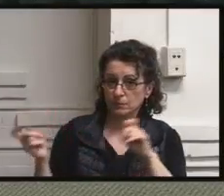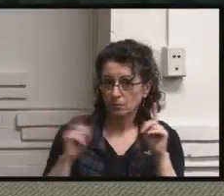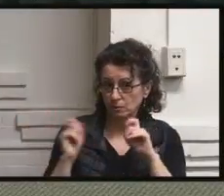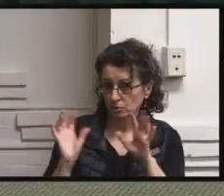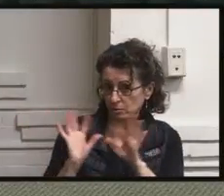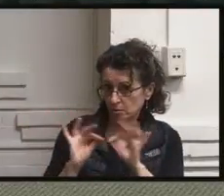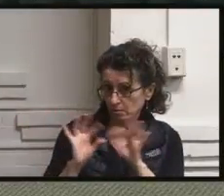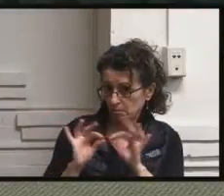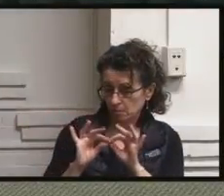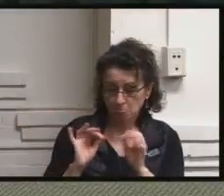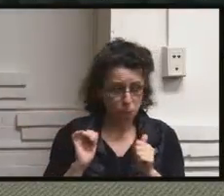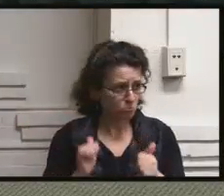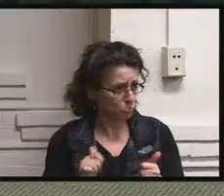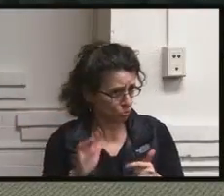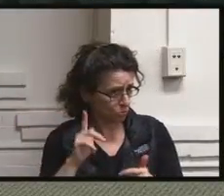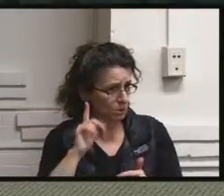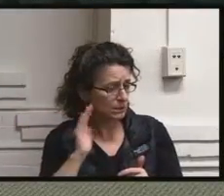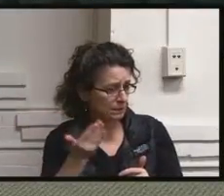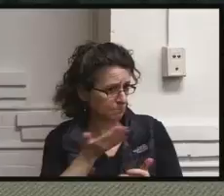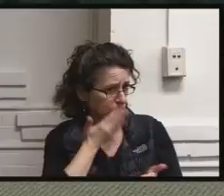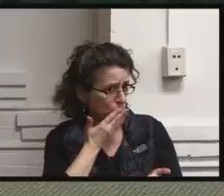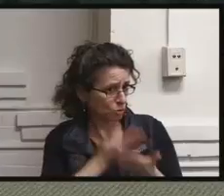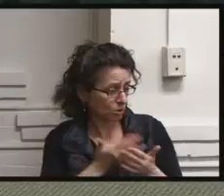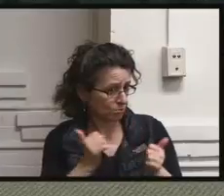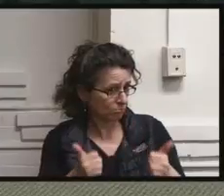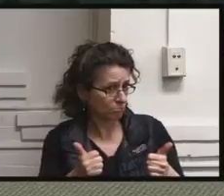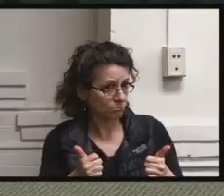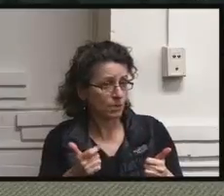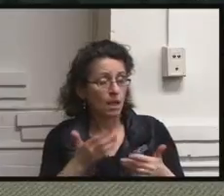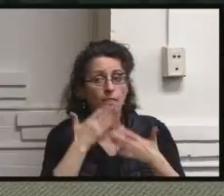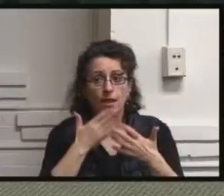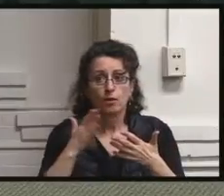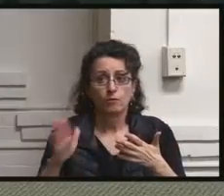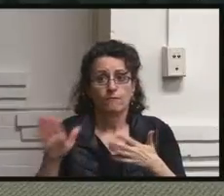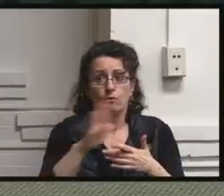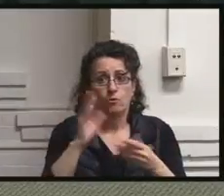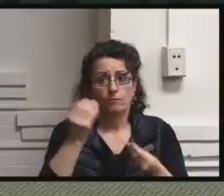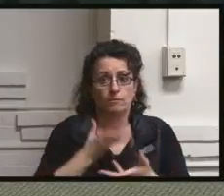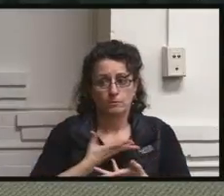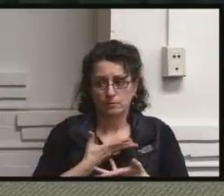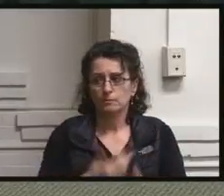That was a great meeting. It really was. I appreciate everything. So,